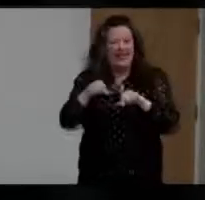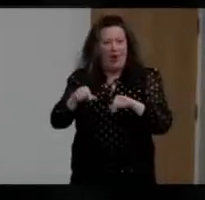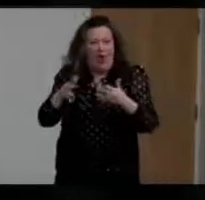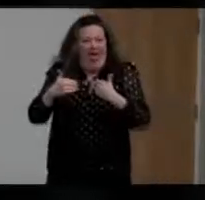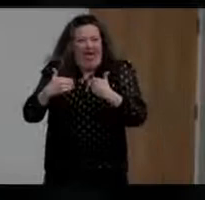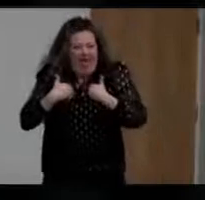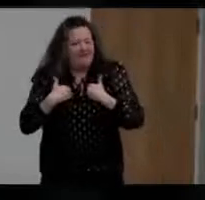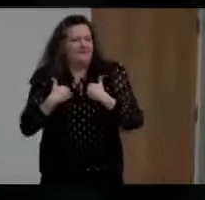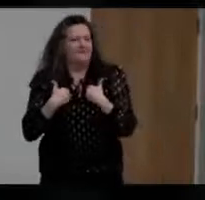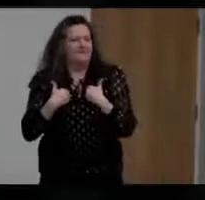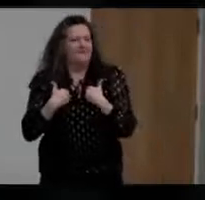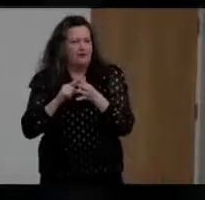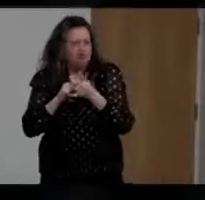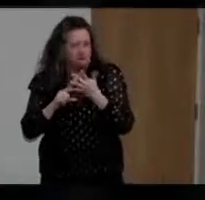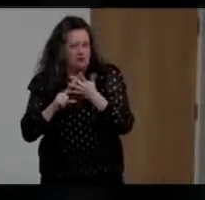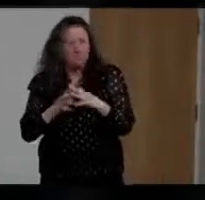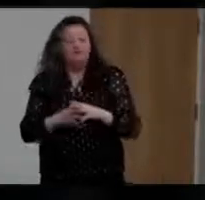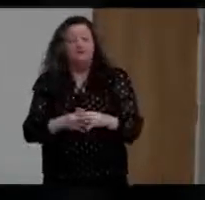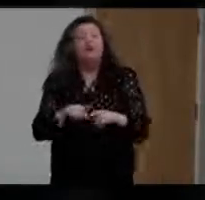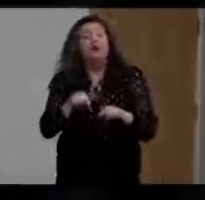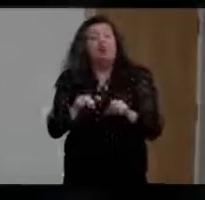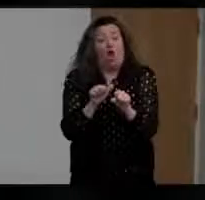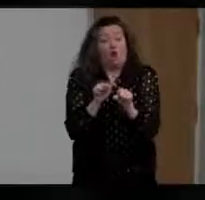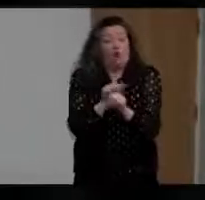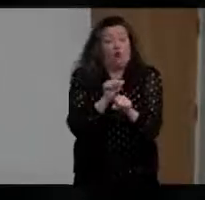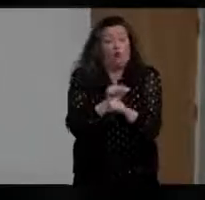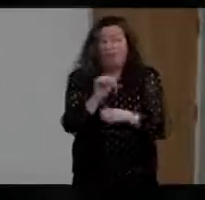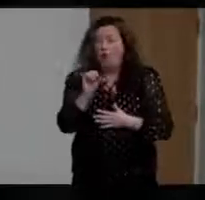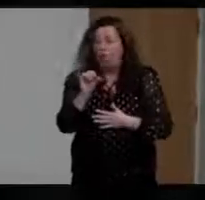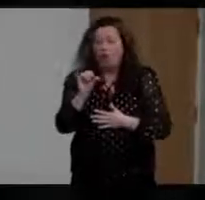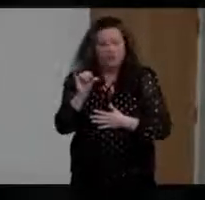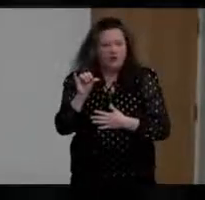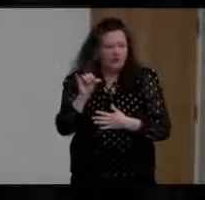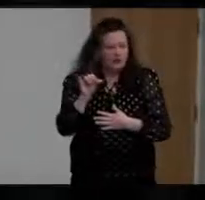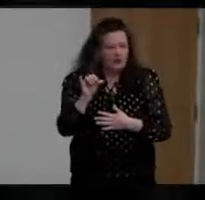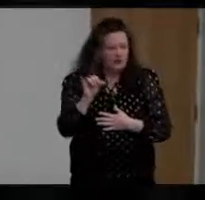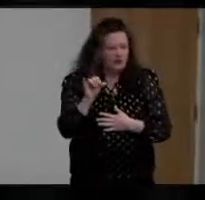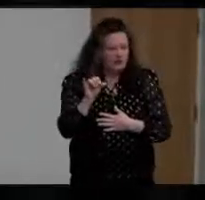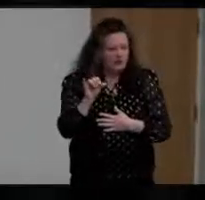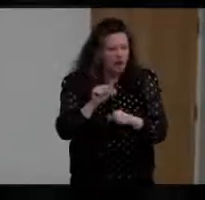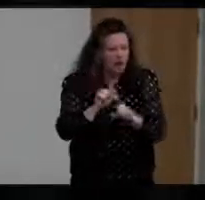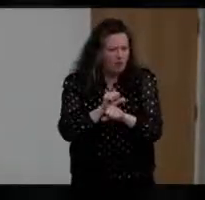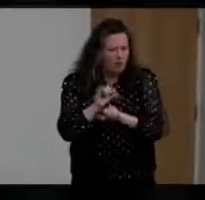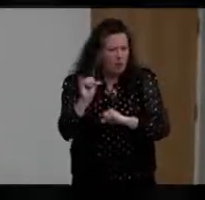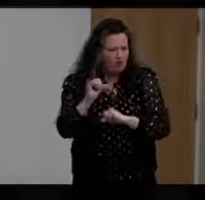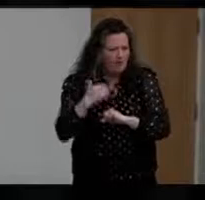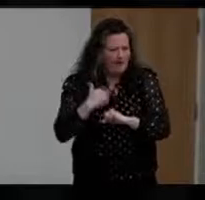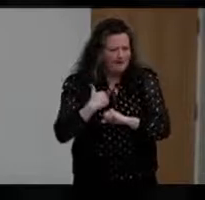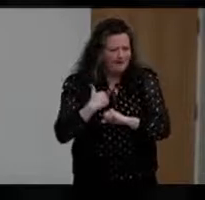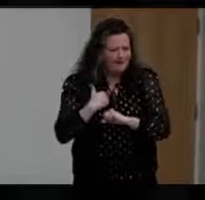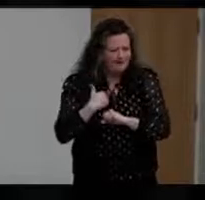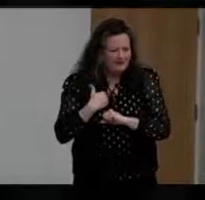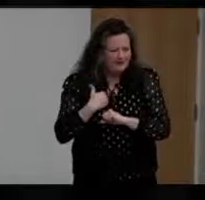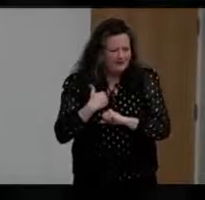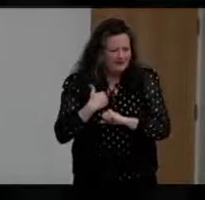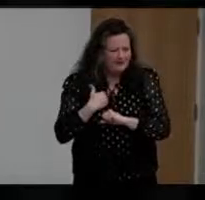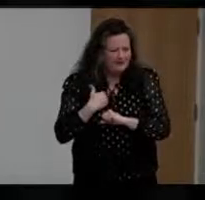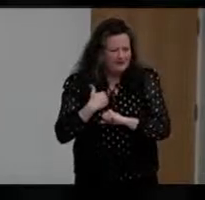else. It was just a no-brainer. And Alberta also has a no-brainer to move. Alberta also has good ways of